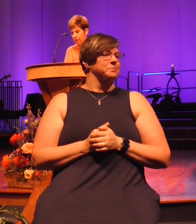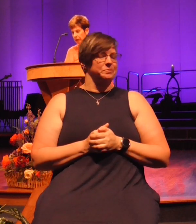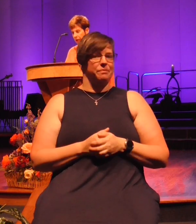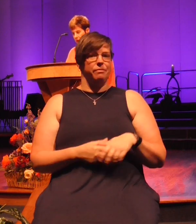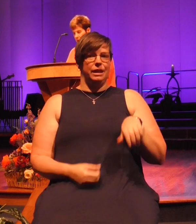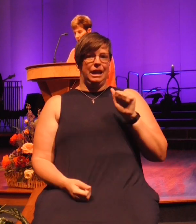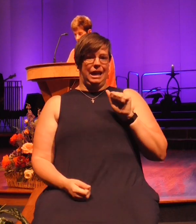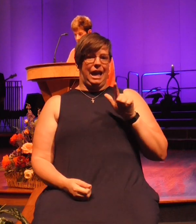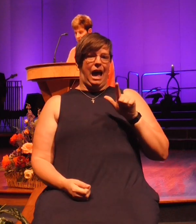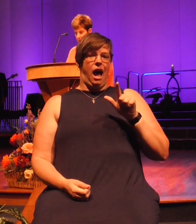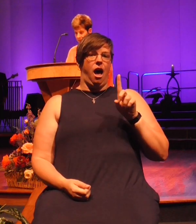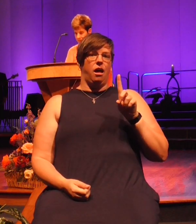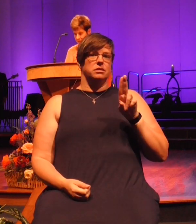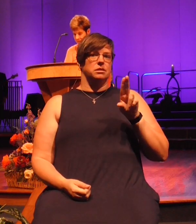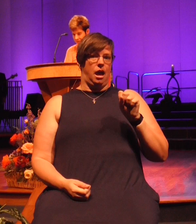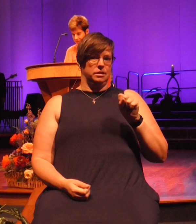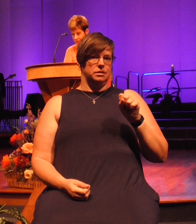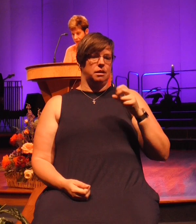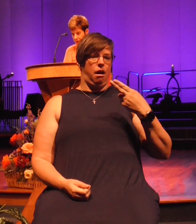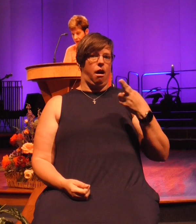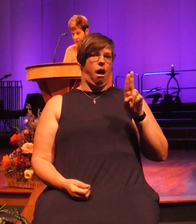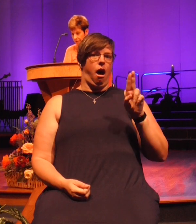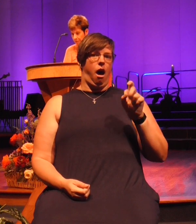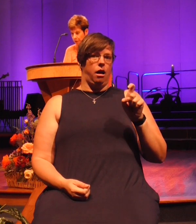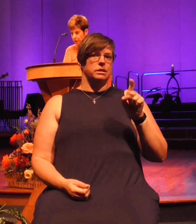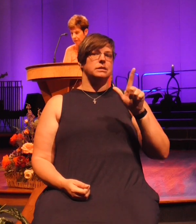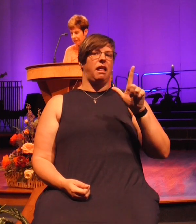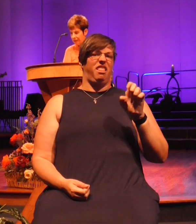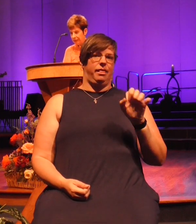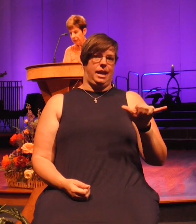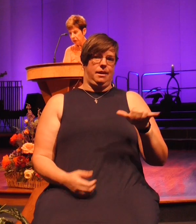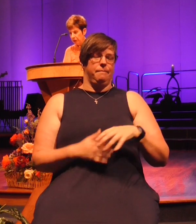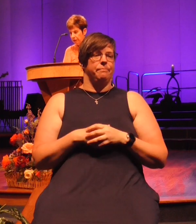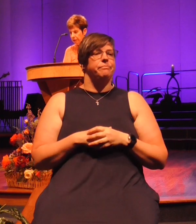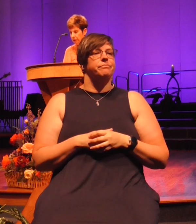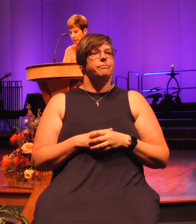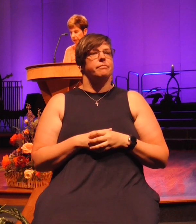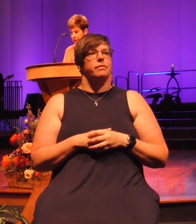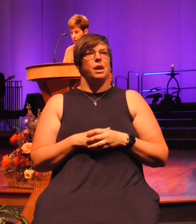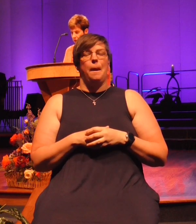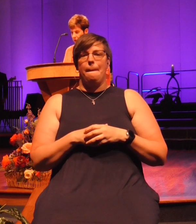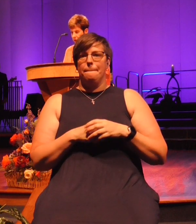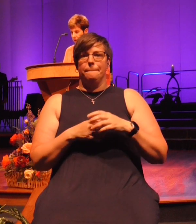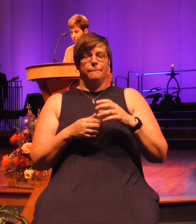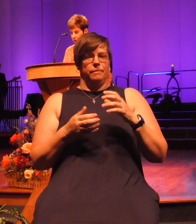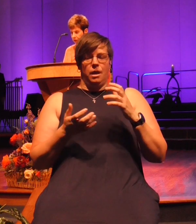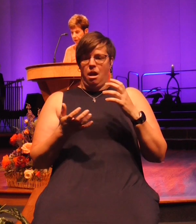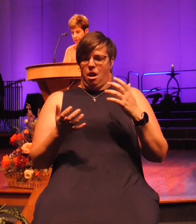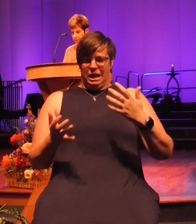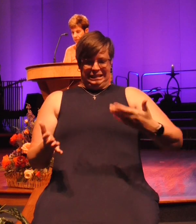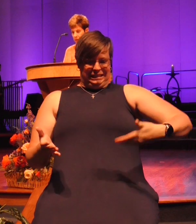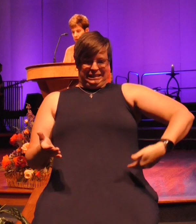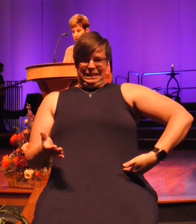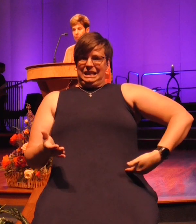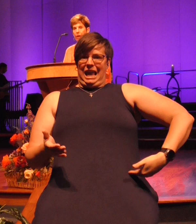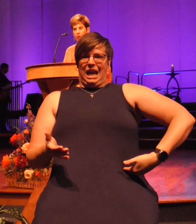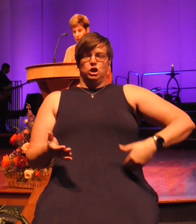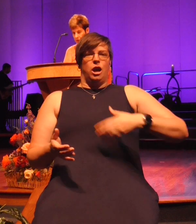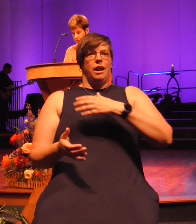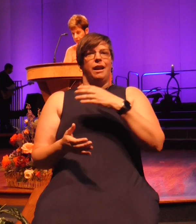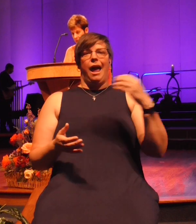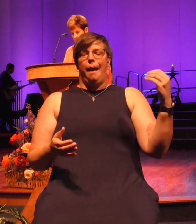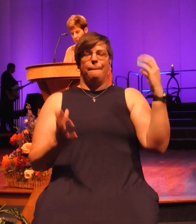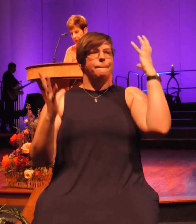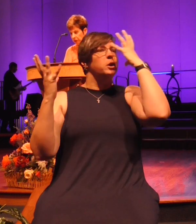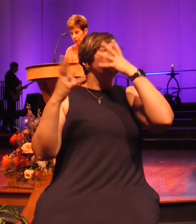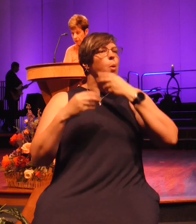And from Aldous Huxley, from pure sensation to the intuition of beauty,